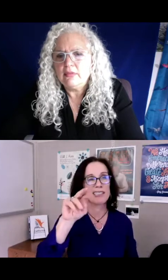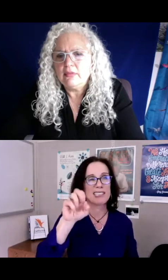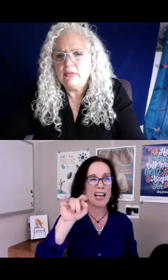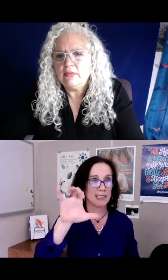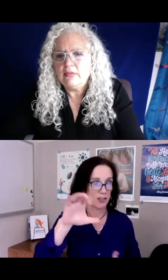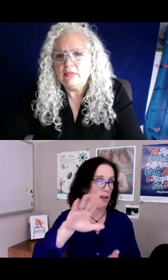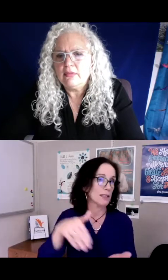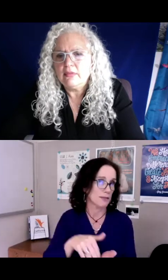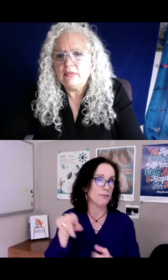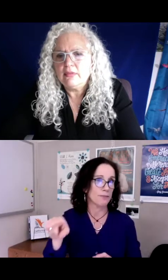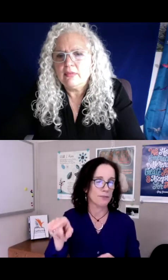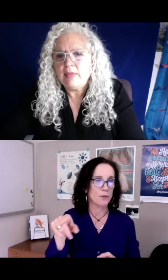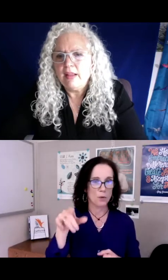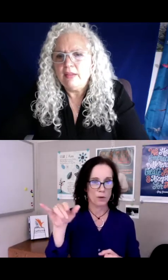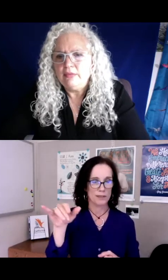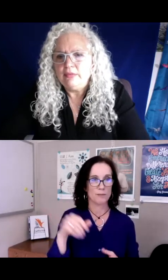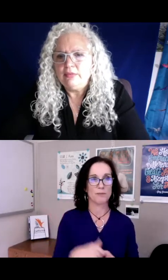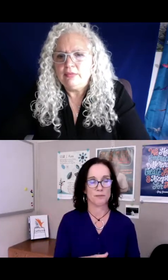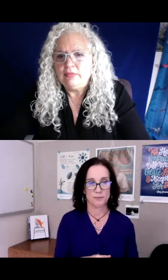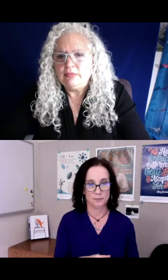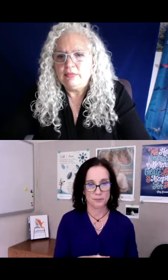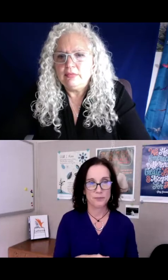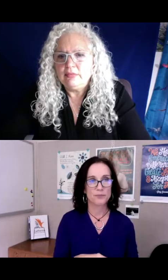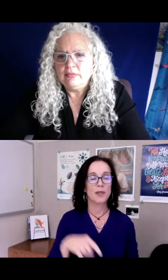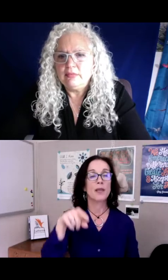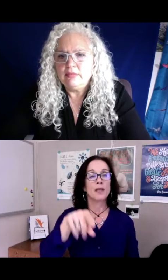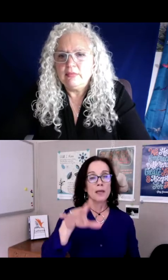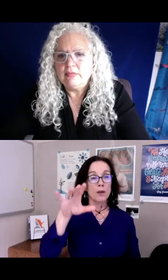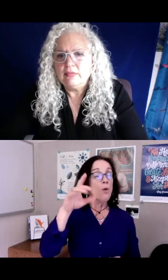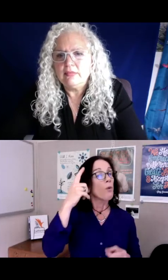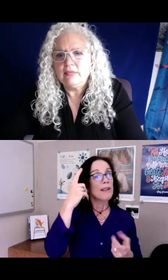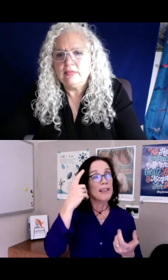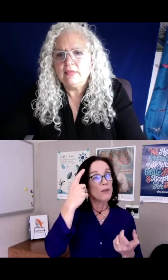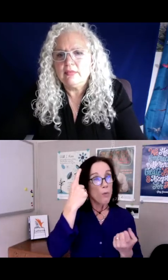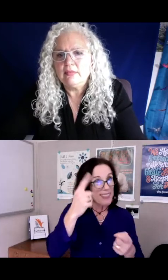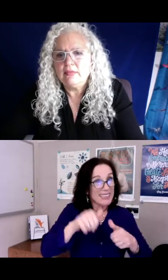or the Diagnostic Center.